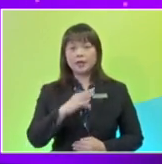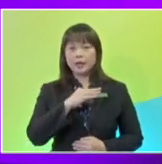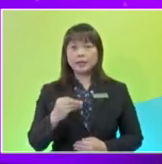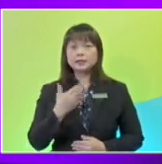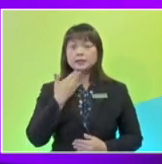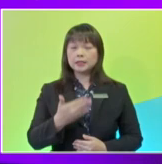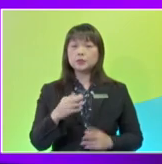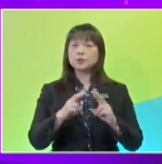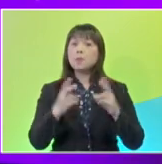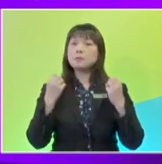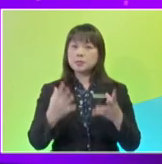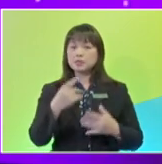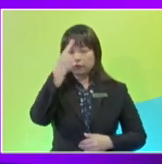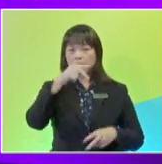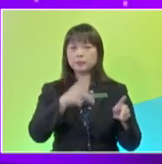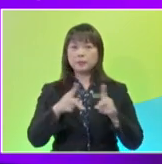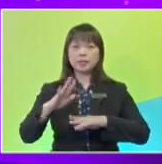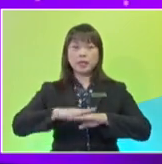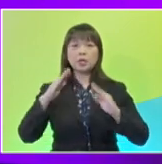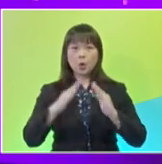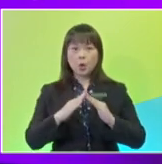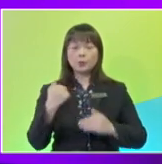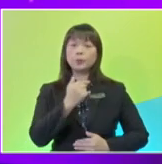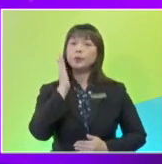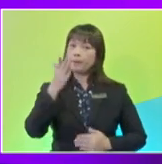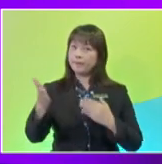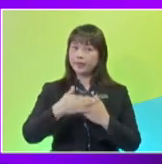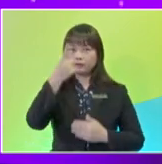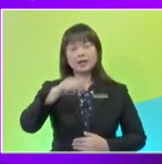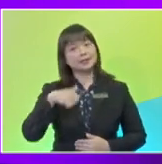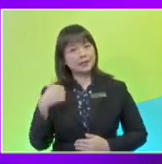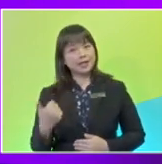much, people at home. We'll be back in another episode. Thank you so